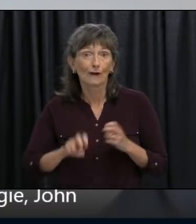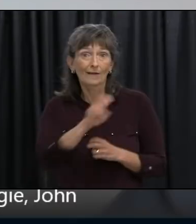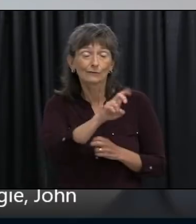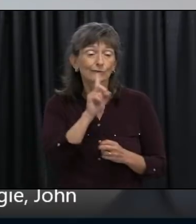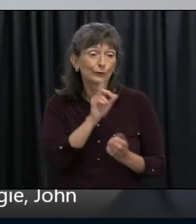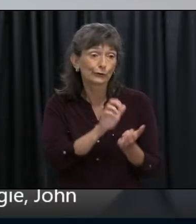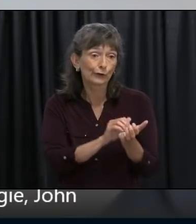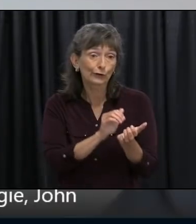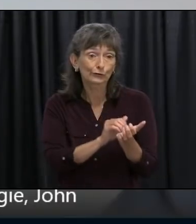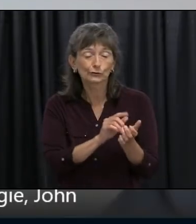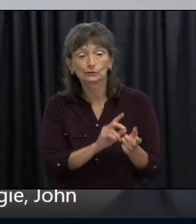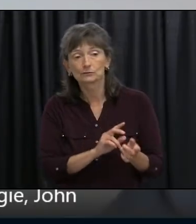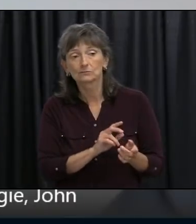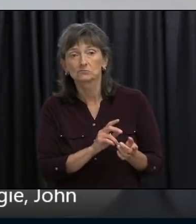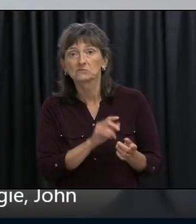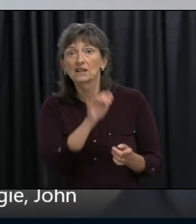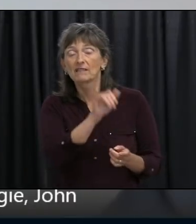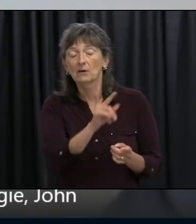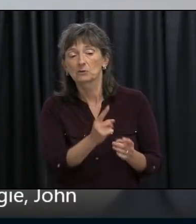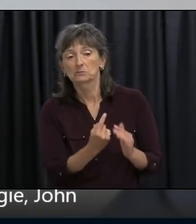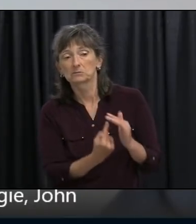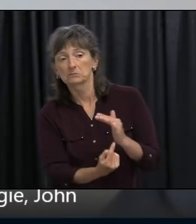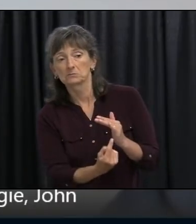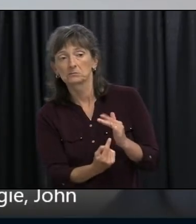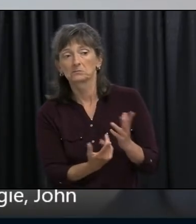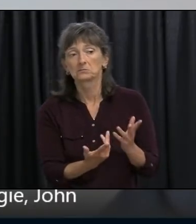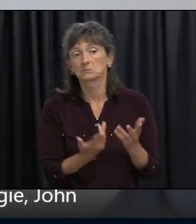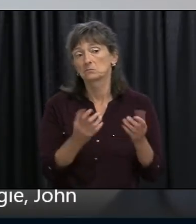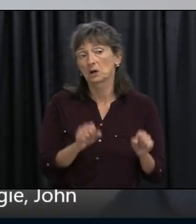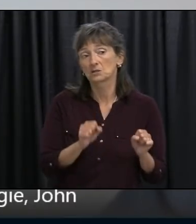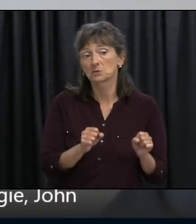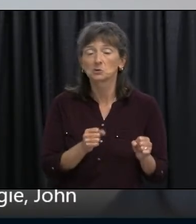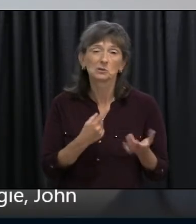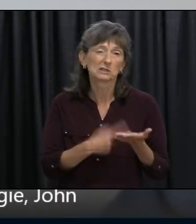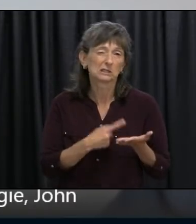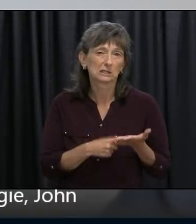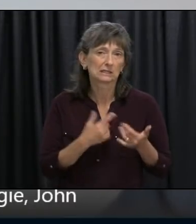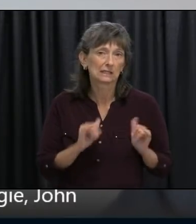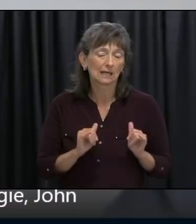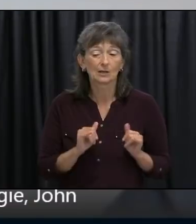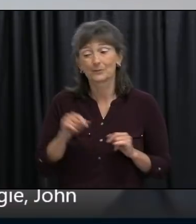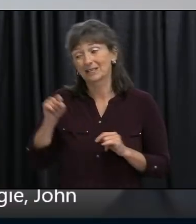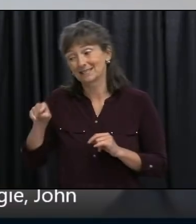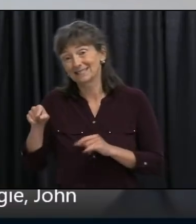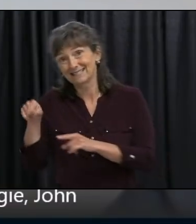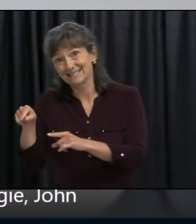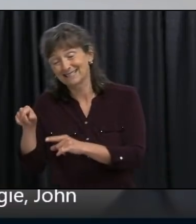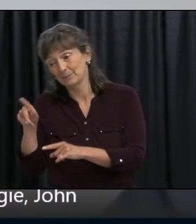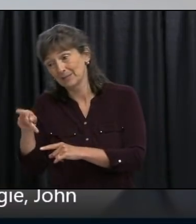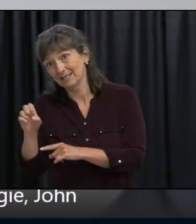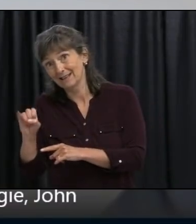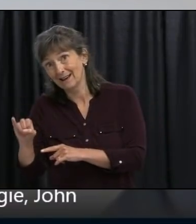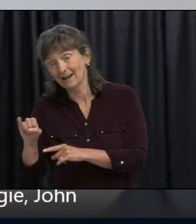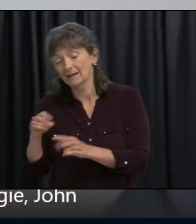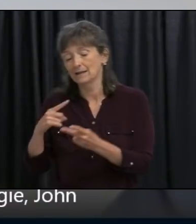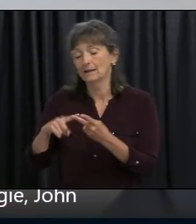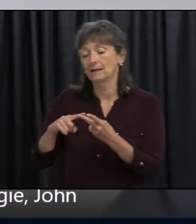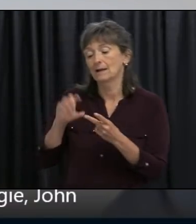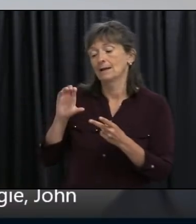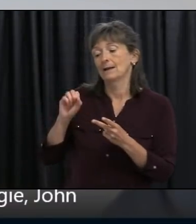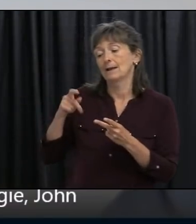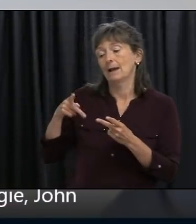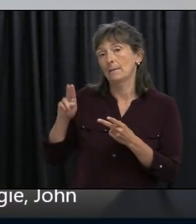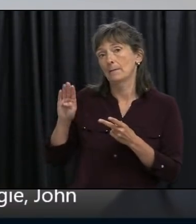think we really need to make sure we've got our ducks in a row with this, because between this and Campbellton, it is a risk